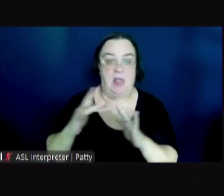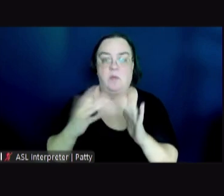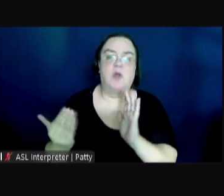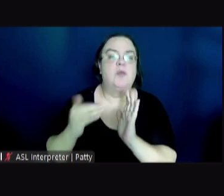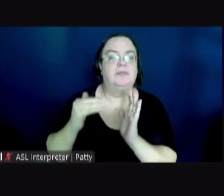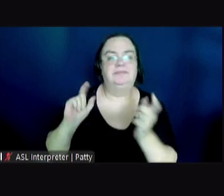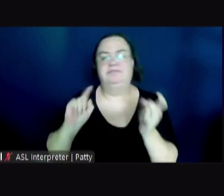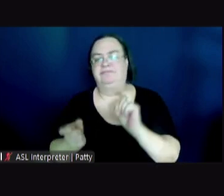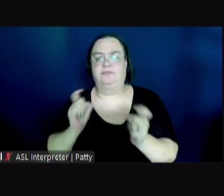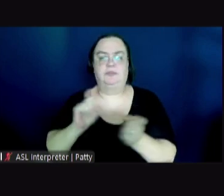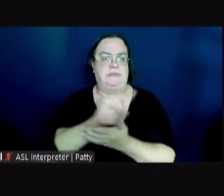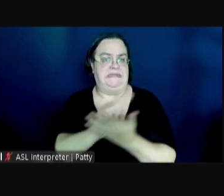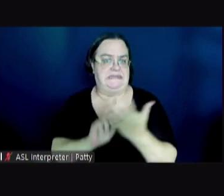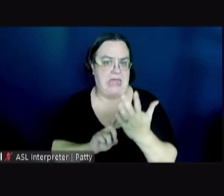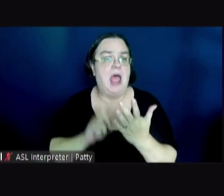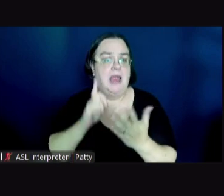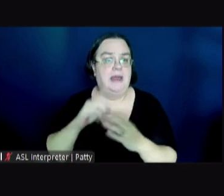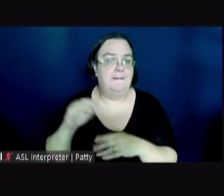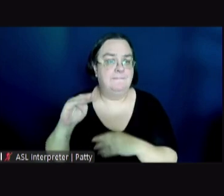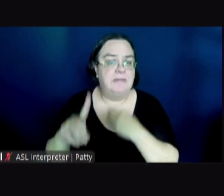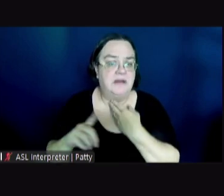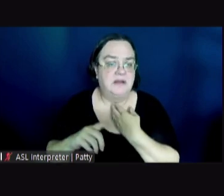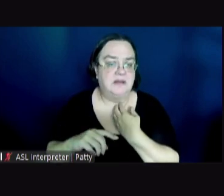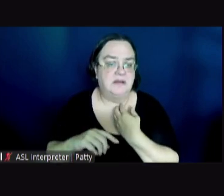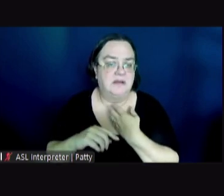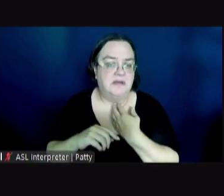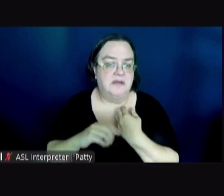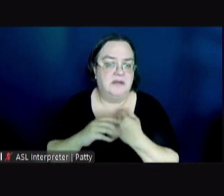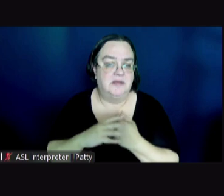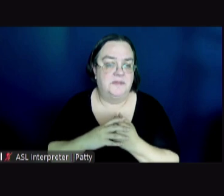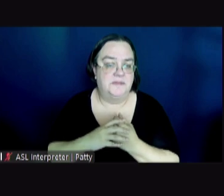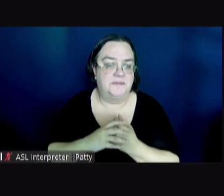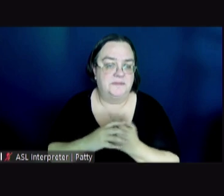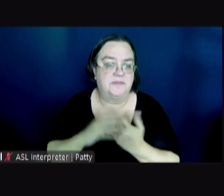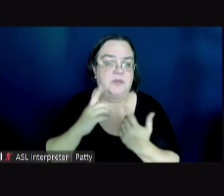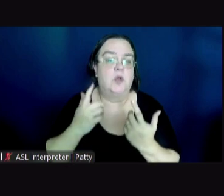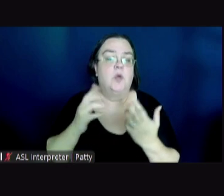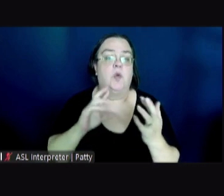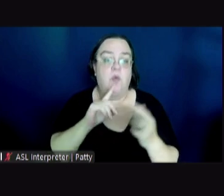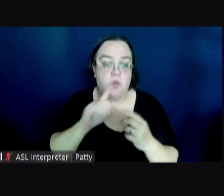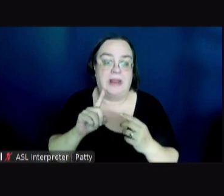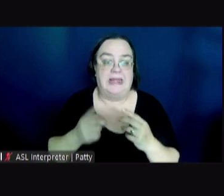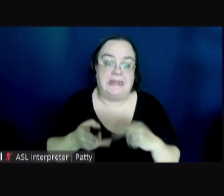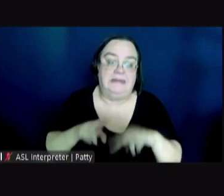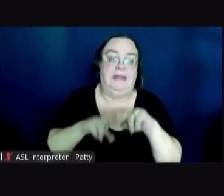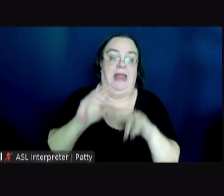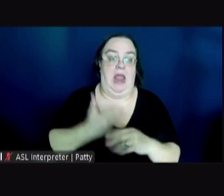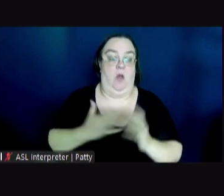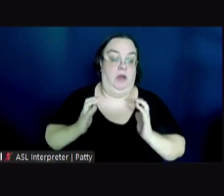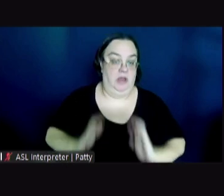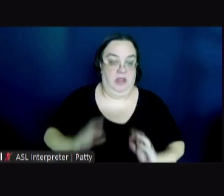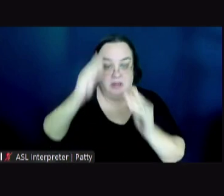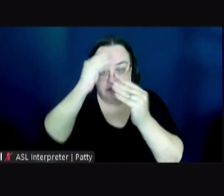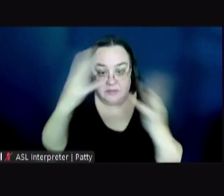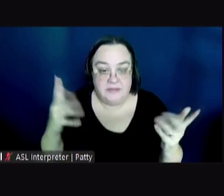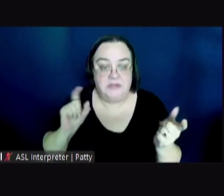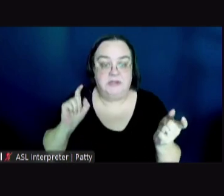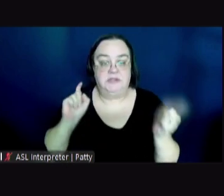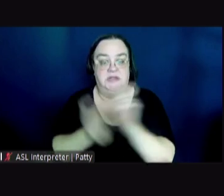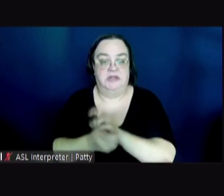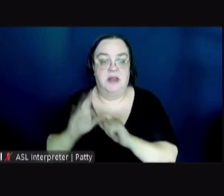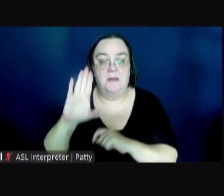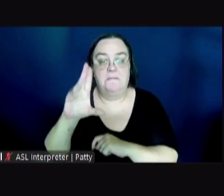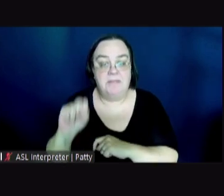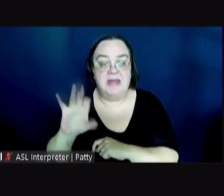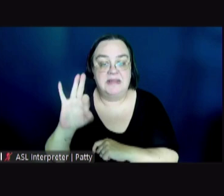implemented. We are really ramping up customer notification, changing out the bus flags, getting the